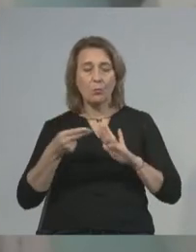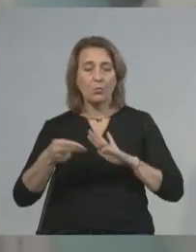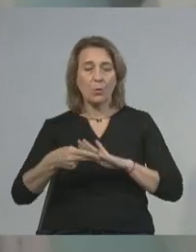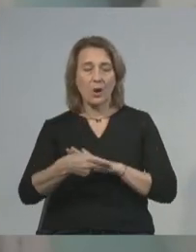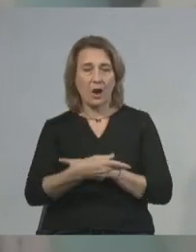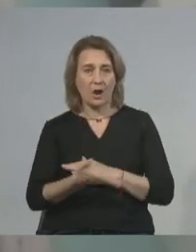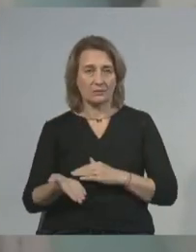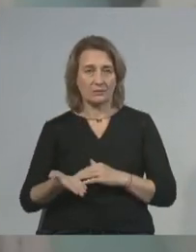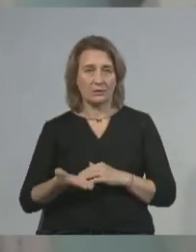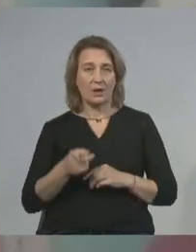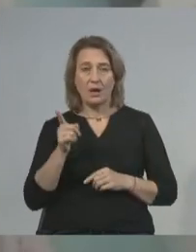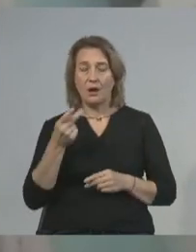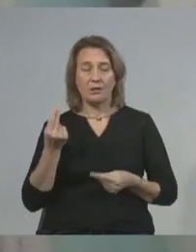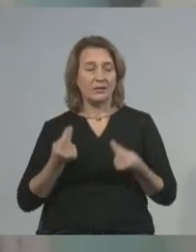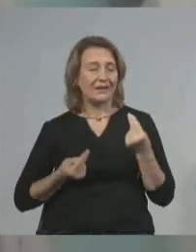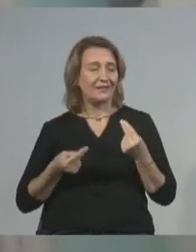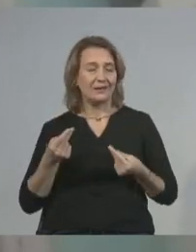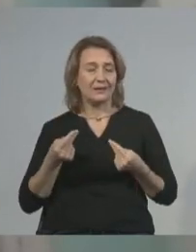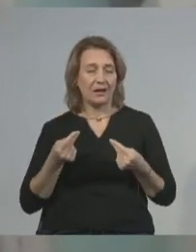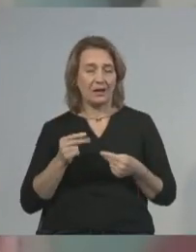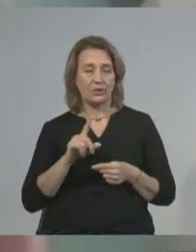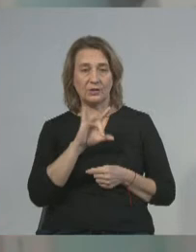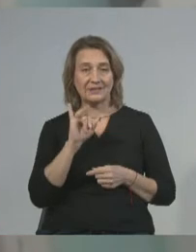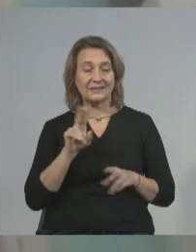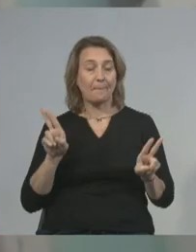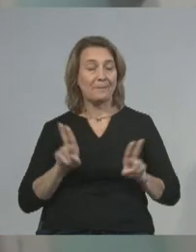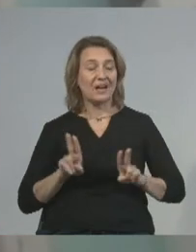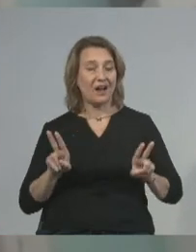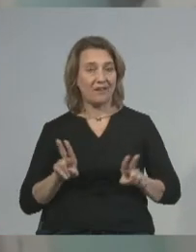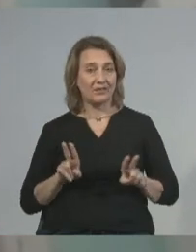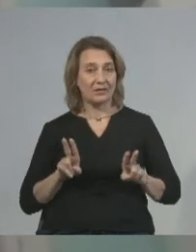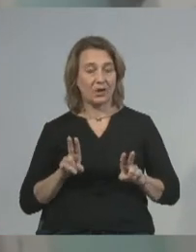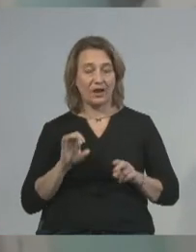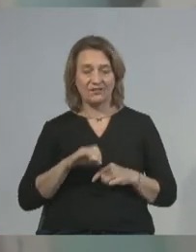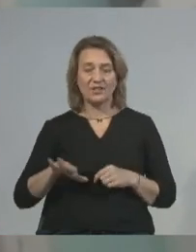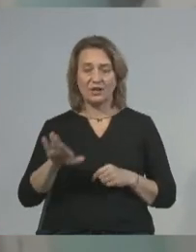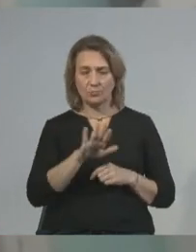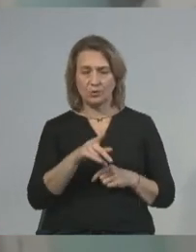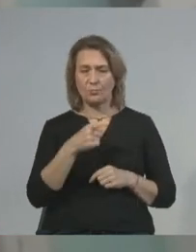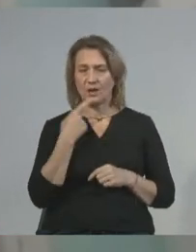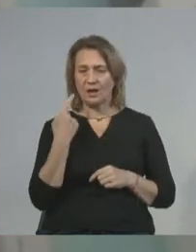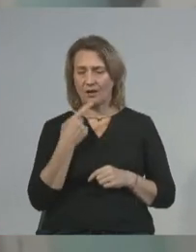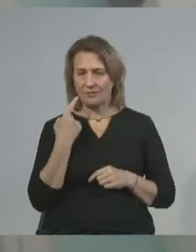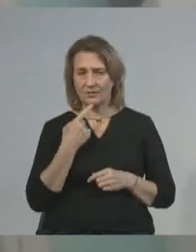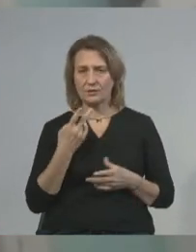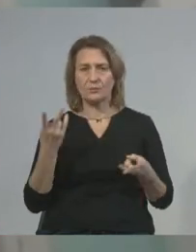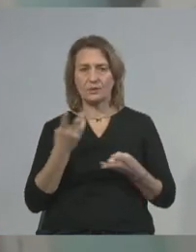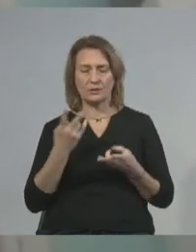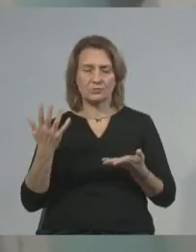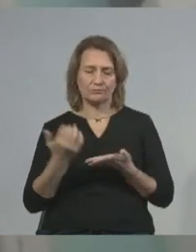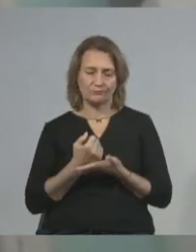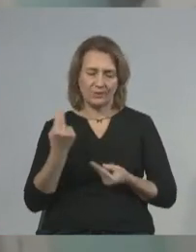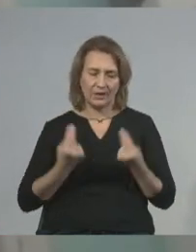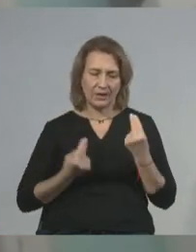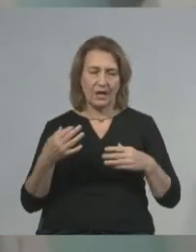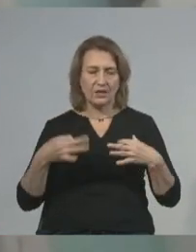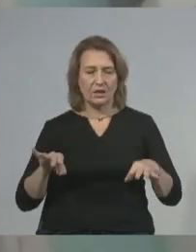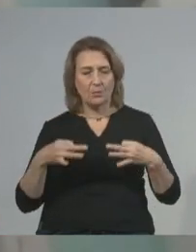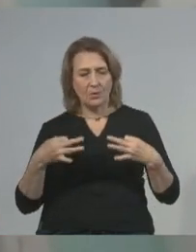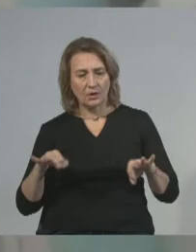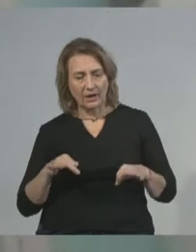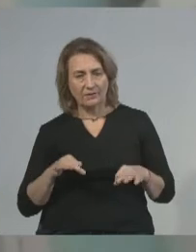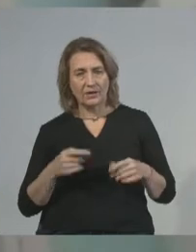play by the rules so everybody in europe is like ah we need to respect democracy and we need to play by the rules yeah that's fine but you will lose this